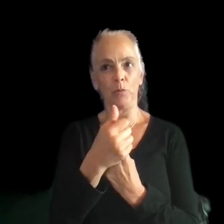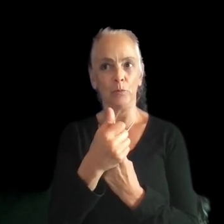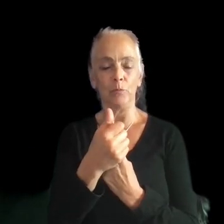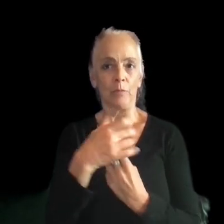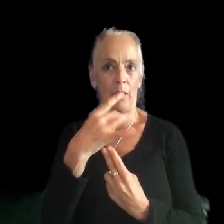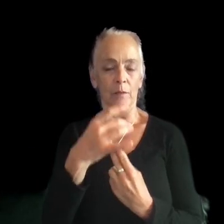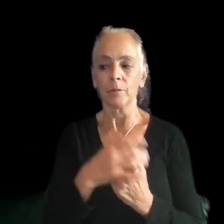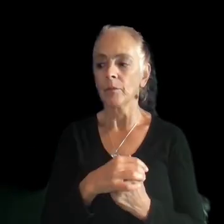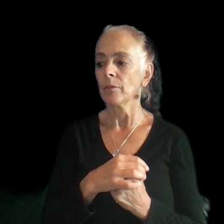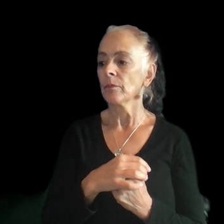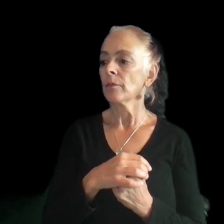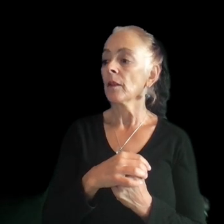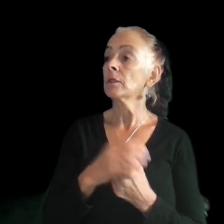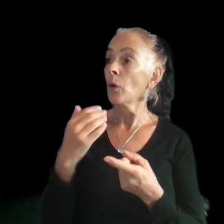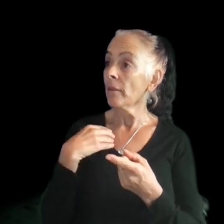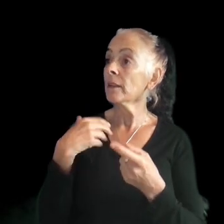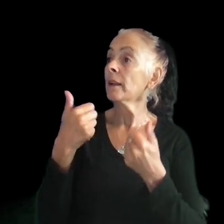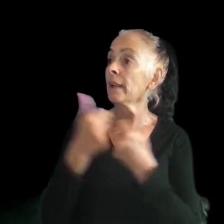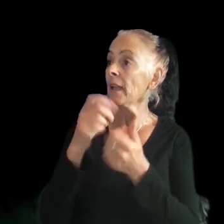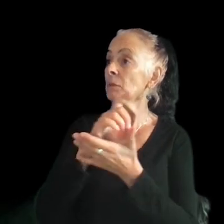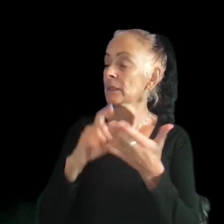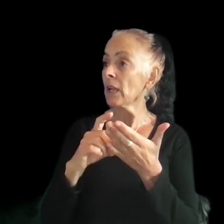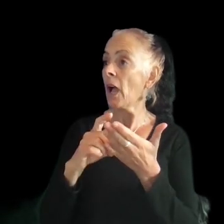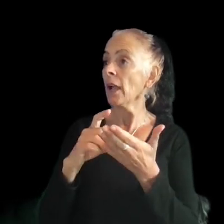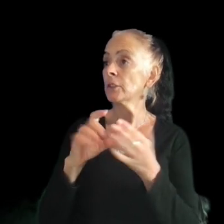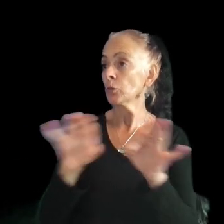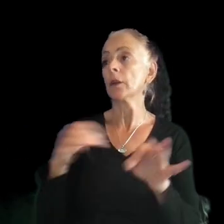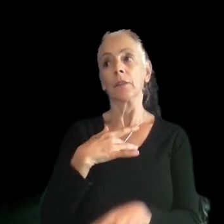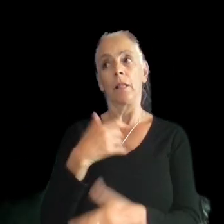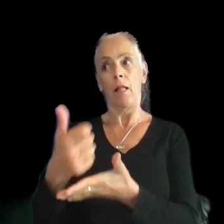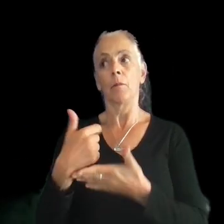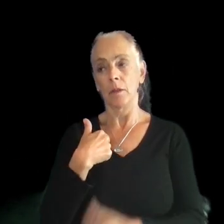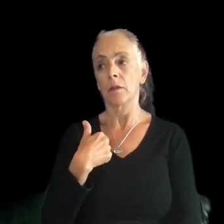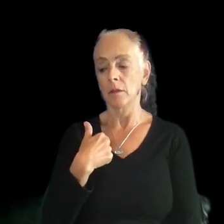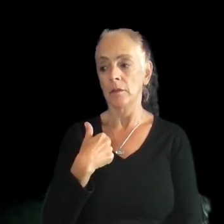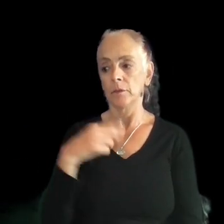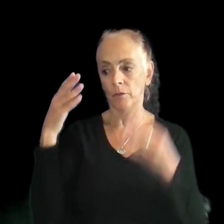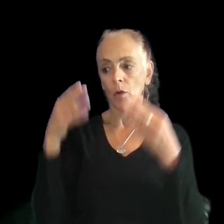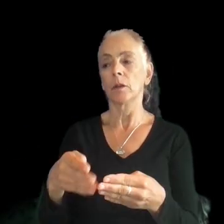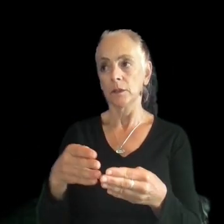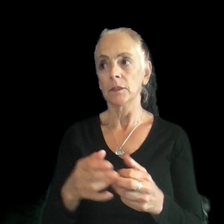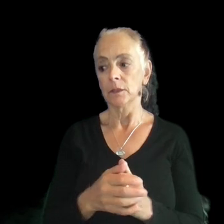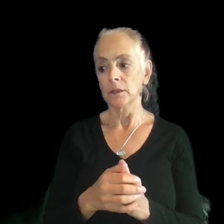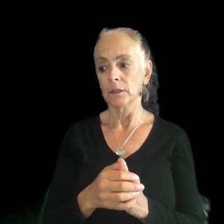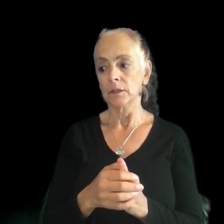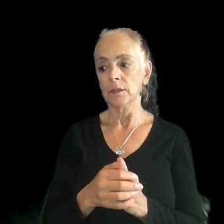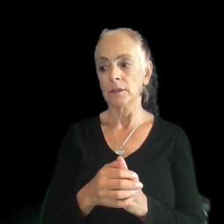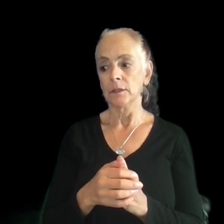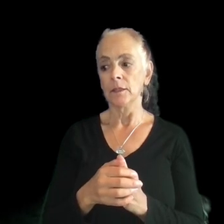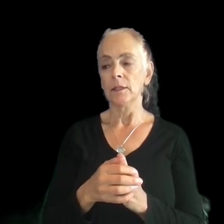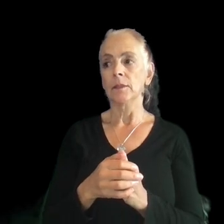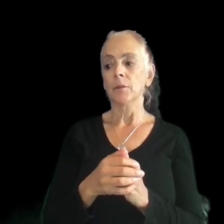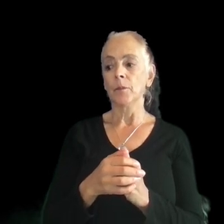totally believe that having a game design degree it helped me out to focus and uh line out a little bit